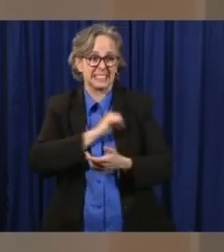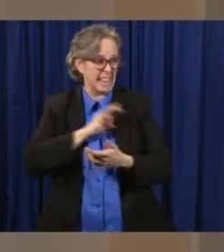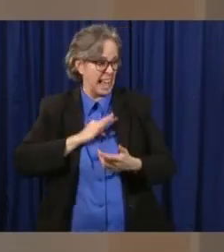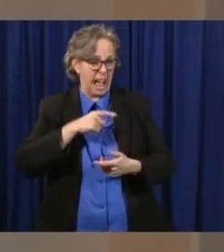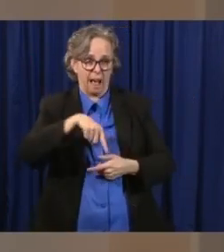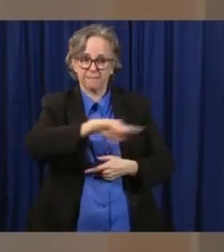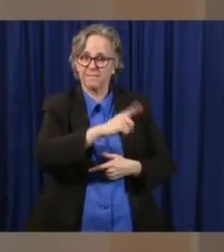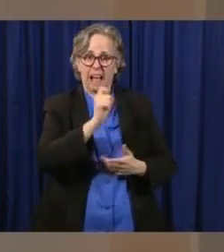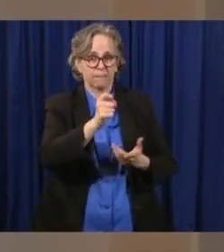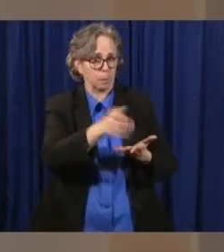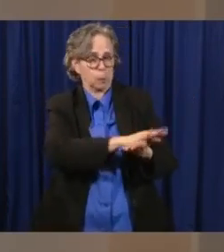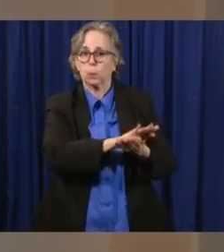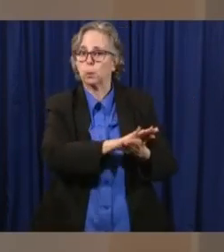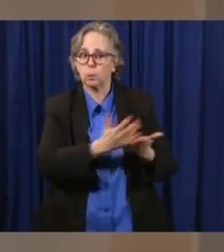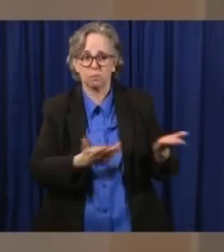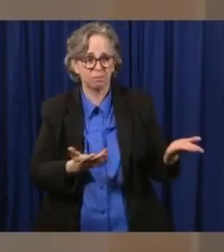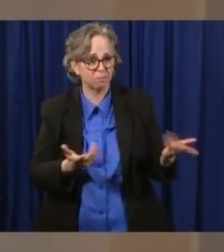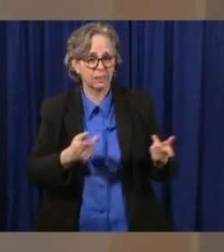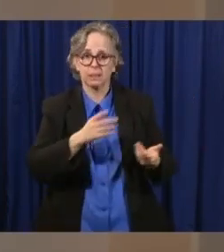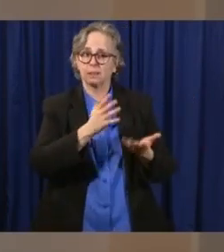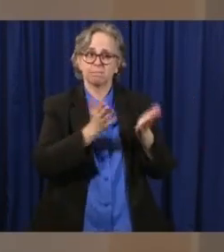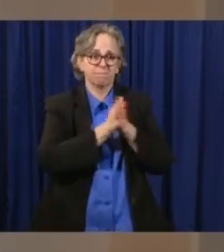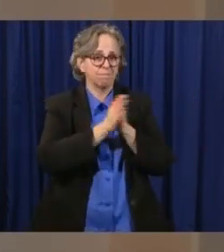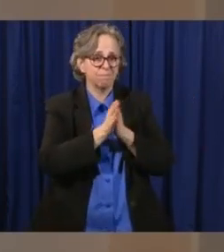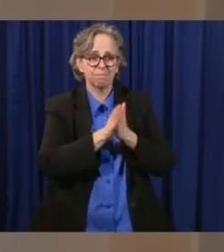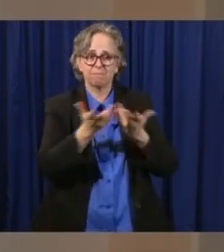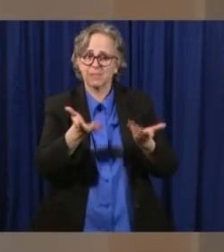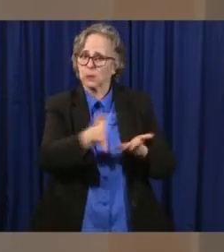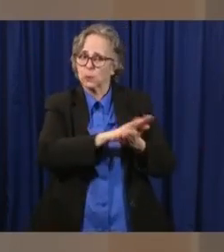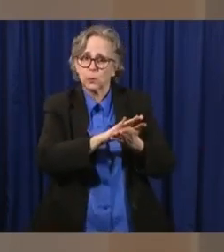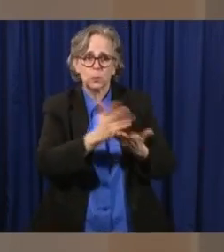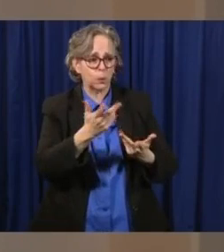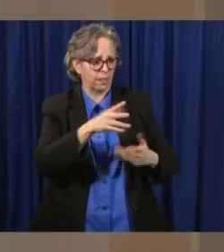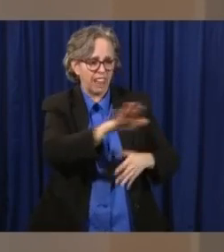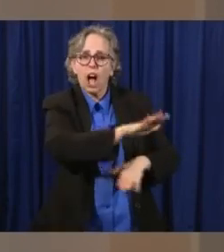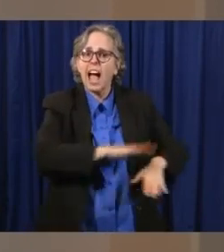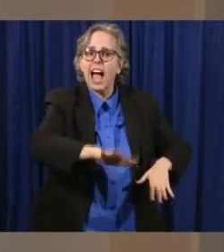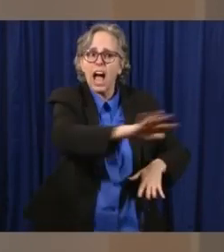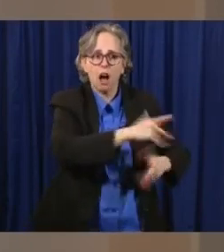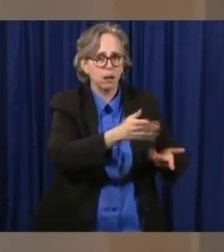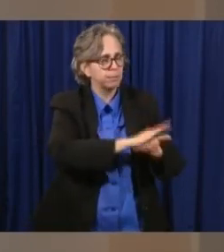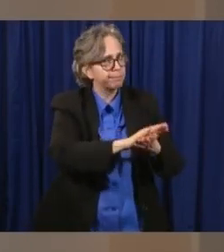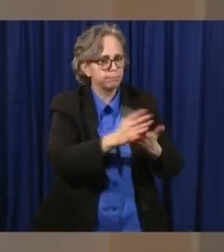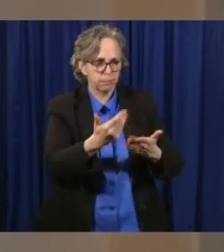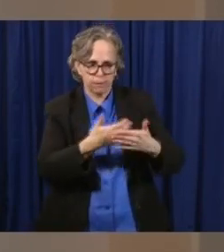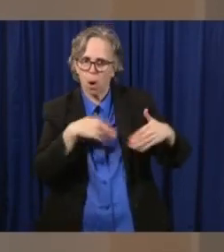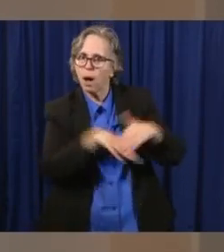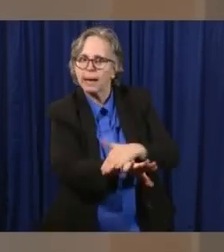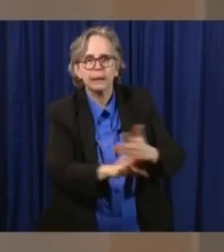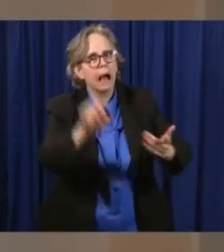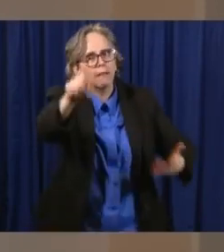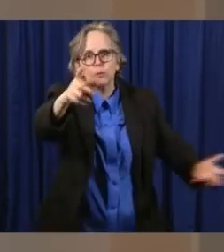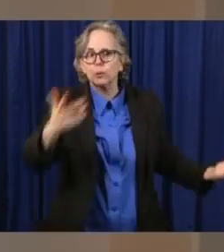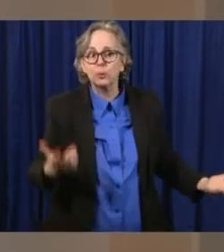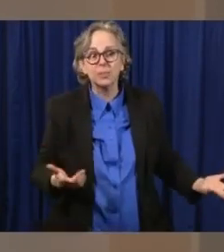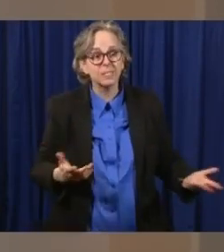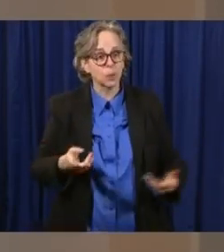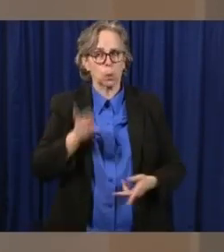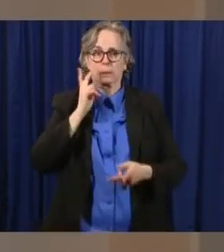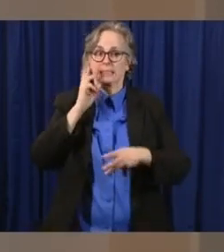just some of the elements that businesses and people around the world who've experienced this have employed to slow the